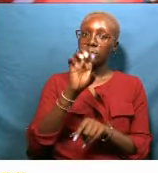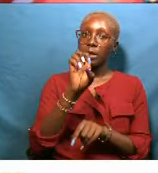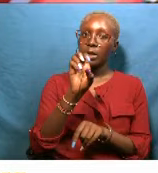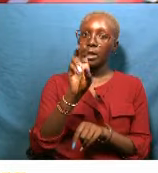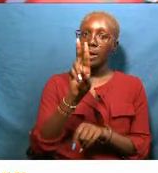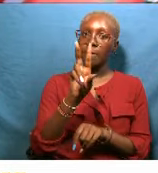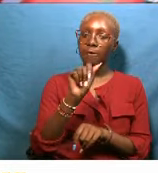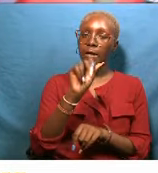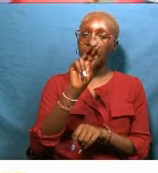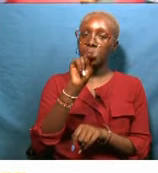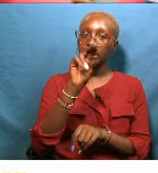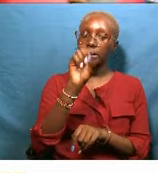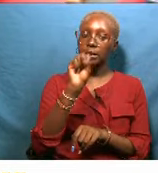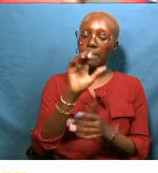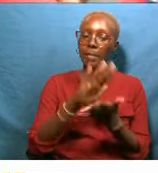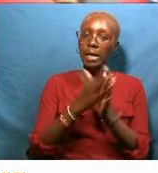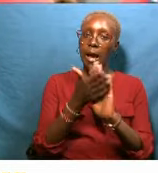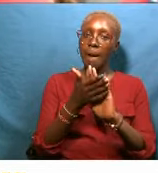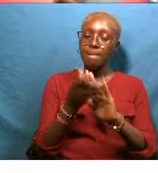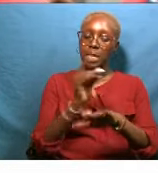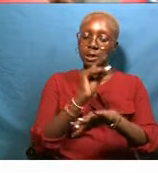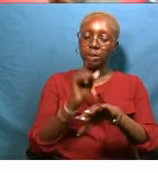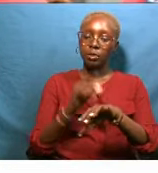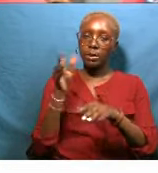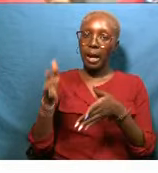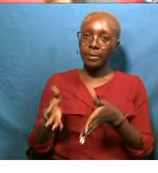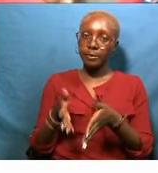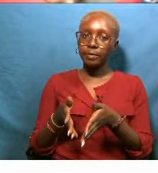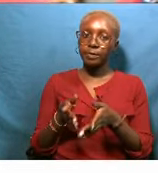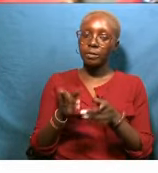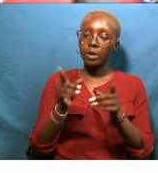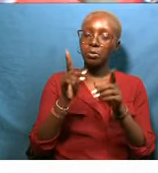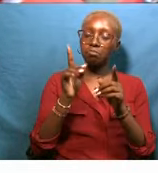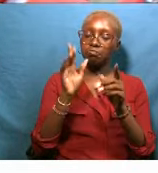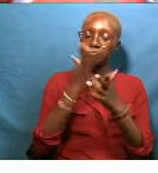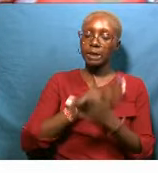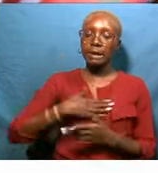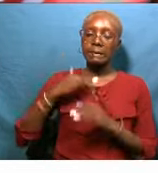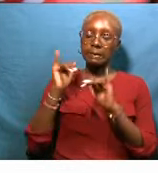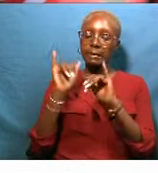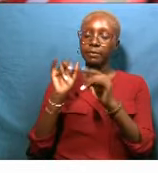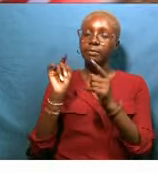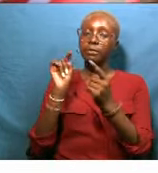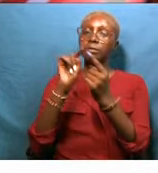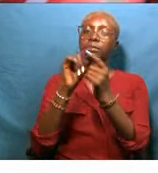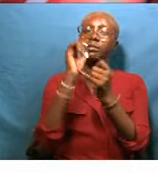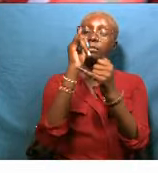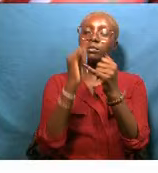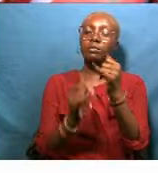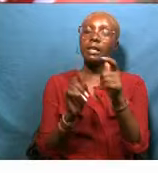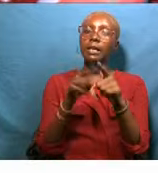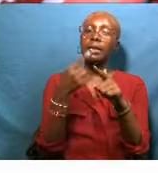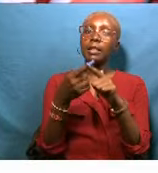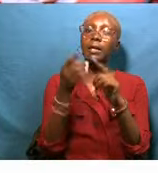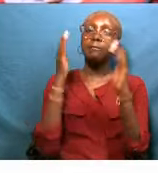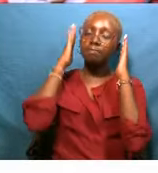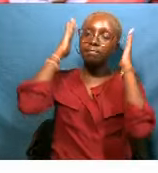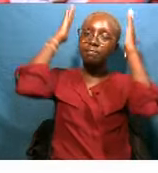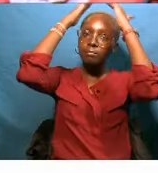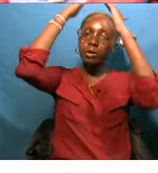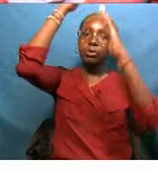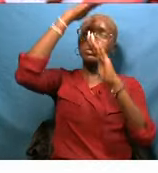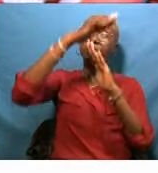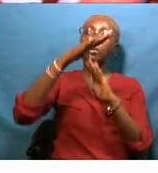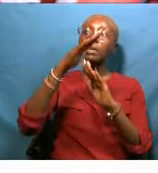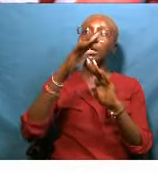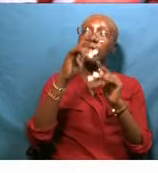for All Saints Cathedral Archdeaconry. So those will come at the tail end, and later His Grace, later Assistant Bishop will lead